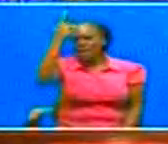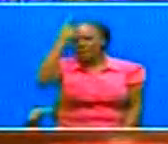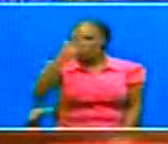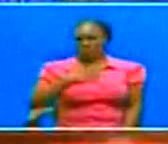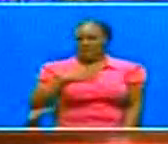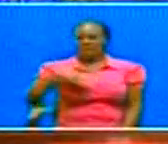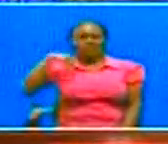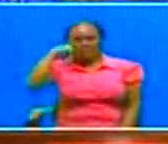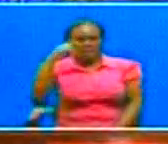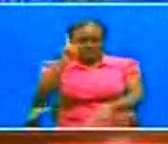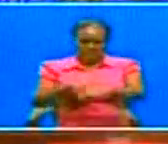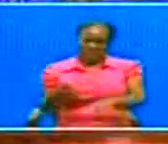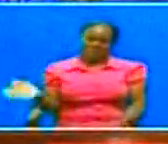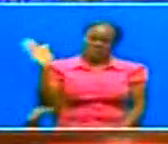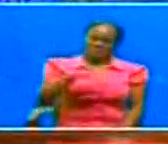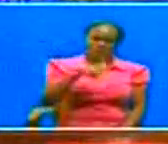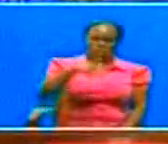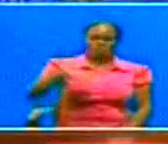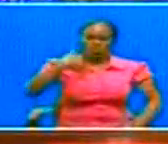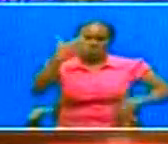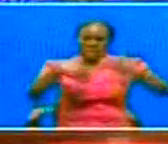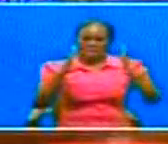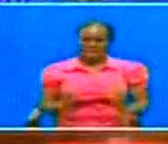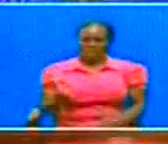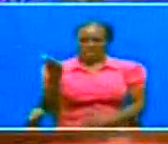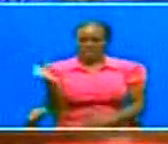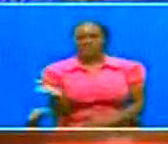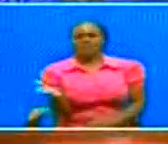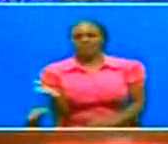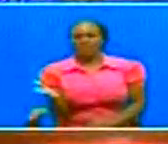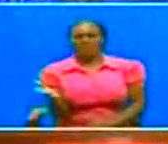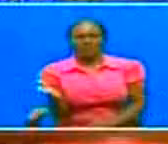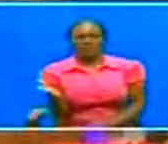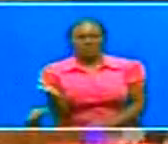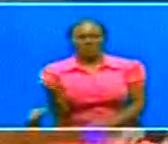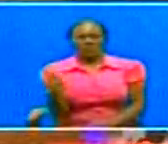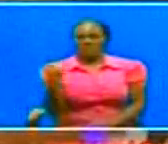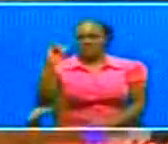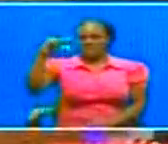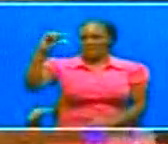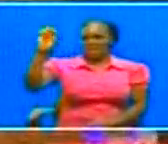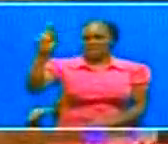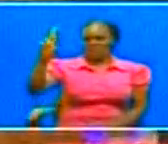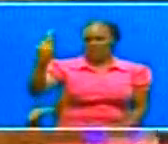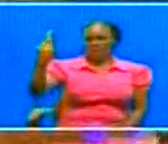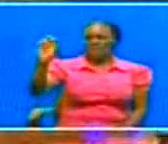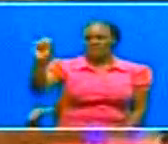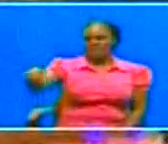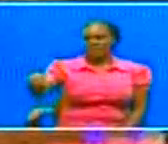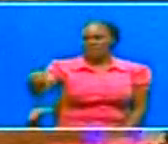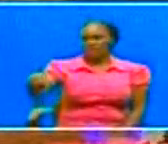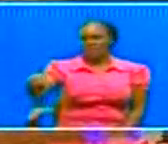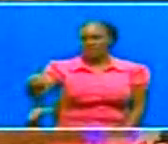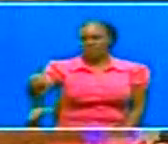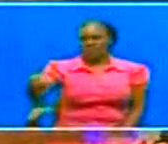At the time you came home, you were acting with Perry? Come on. Come on. Tyler Perry. Yeah. Shut up. Yeah. You could